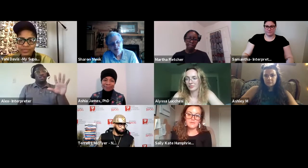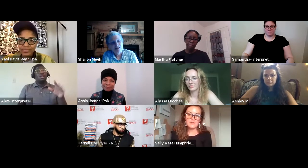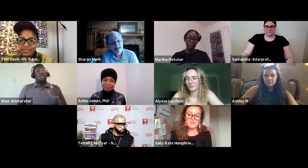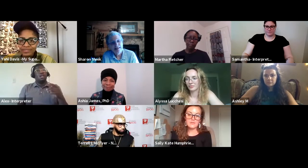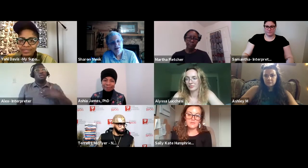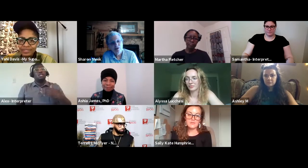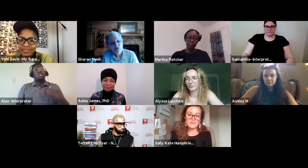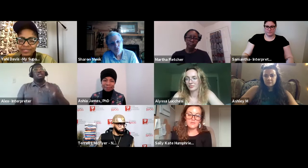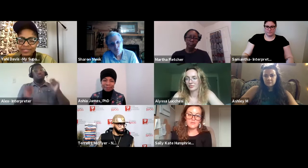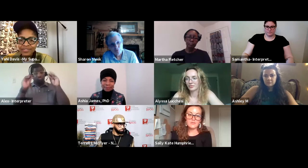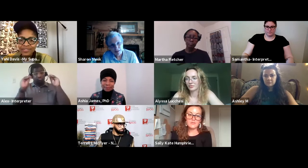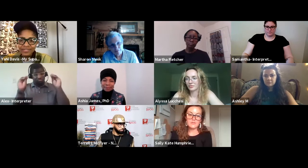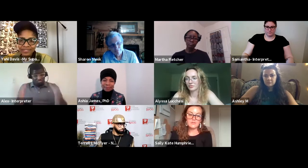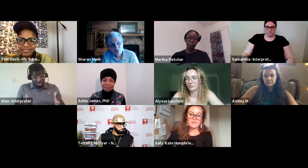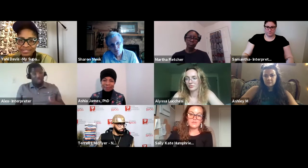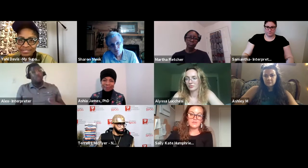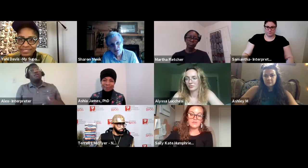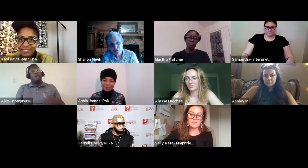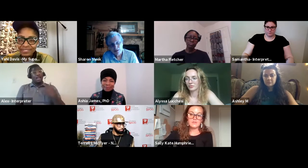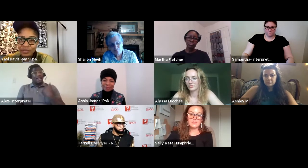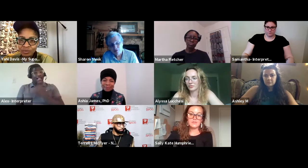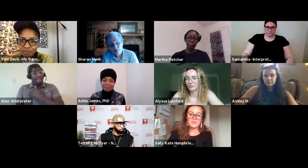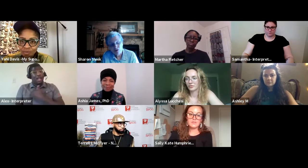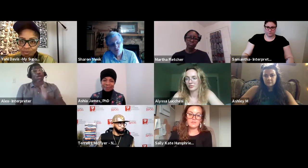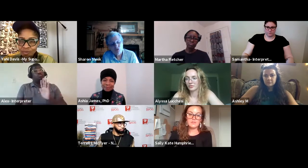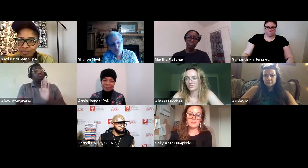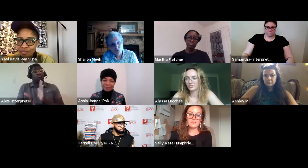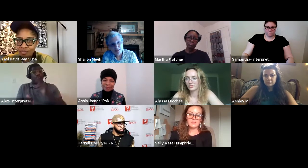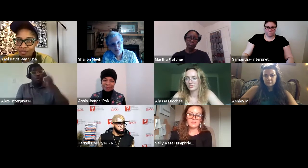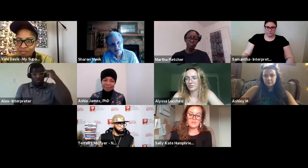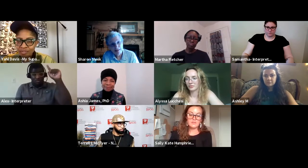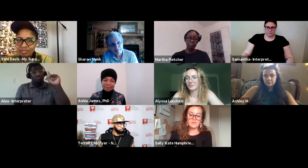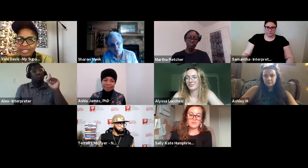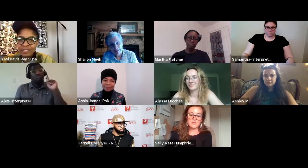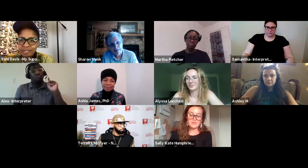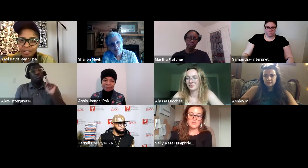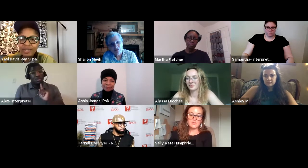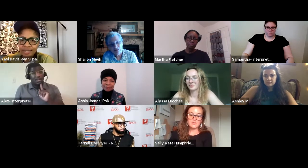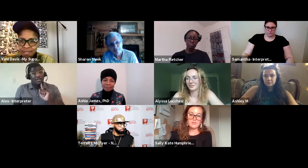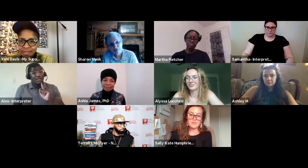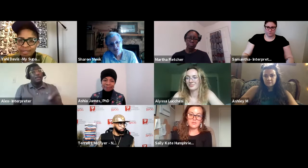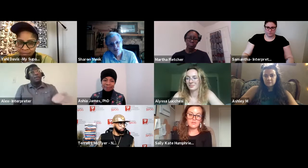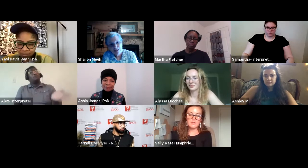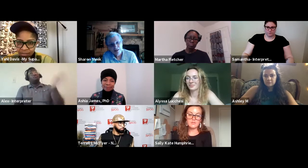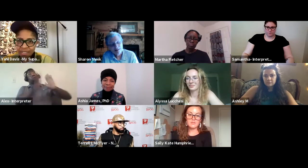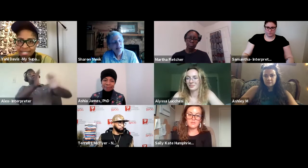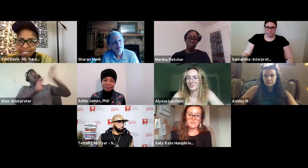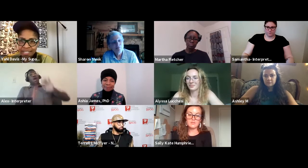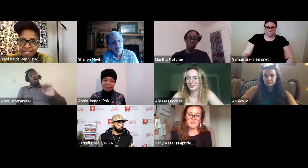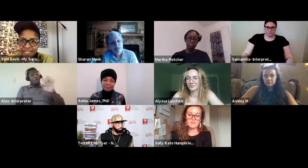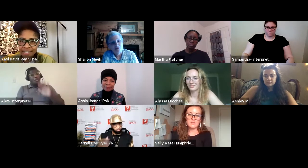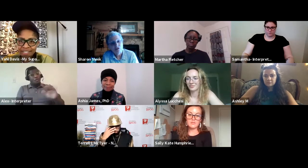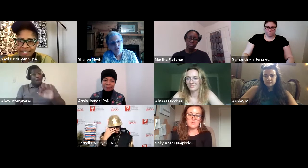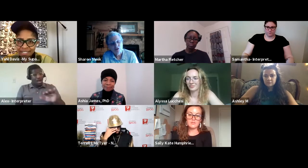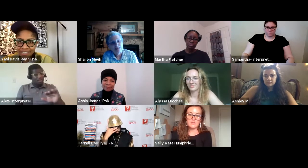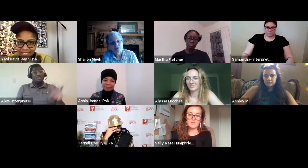and the Atlanta Area School for the Deaf, a very new school at the time, that was back in the mid-70s, they needed a